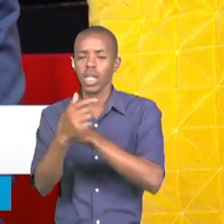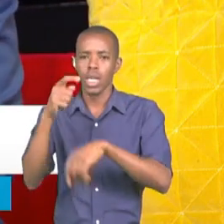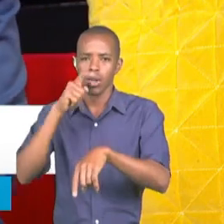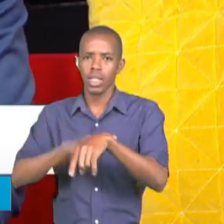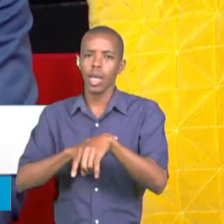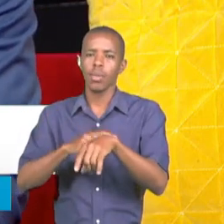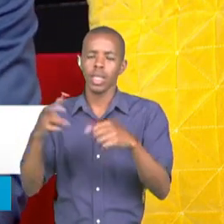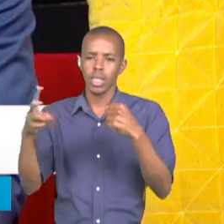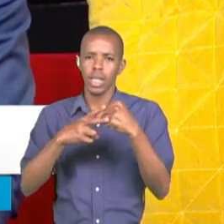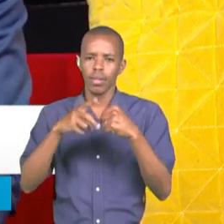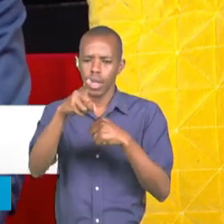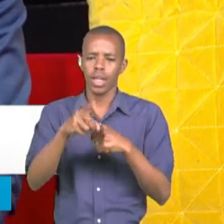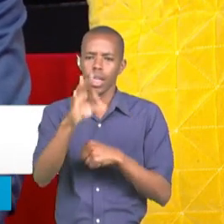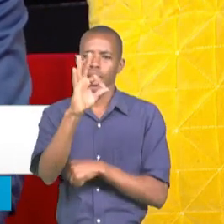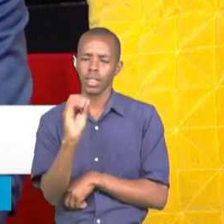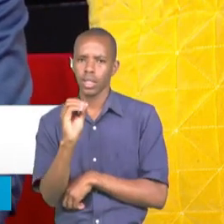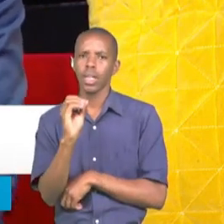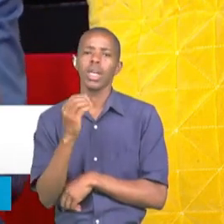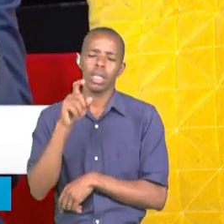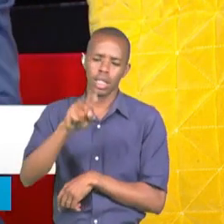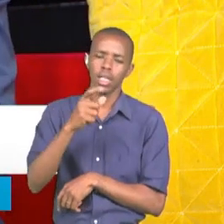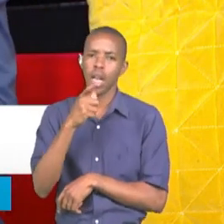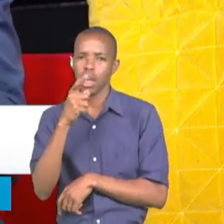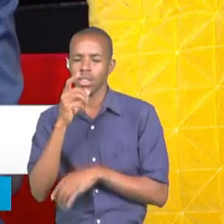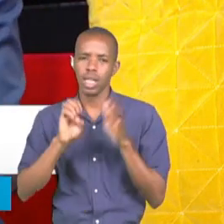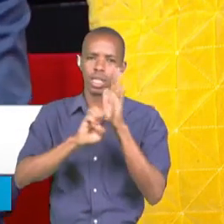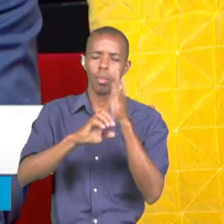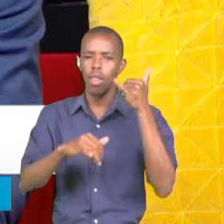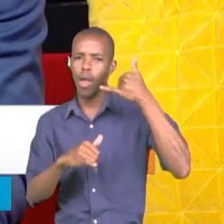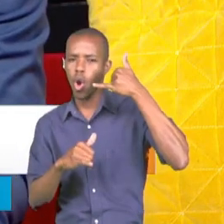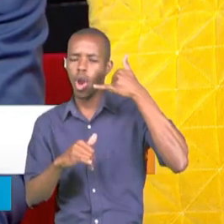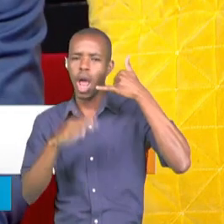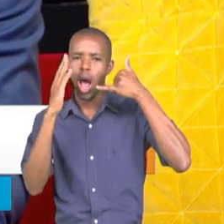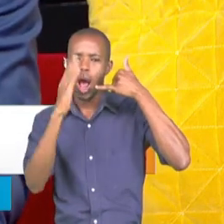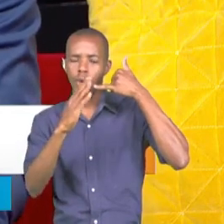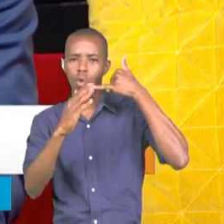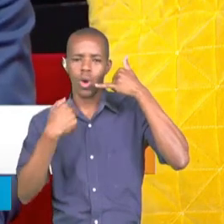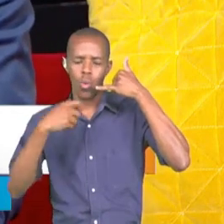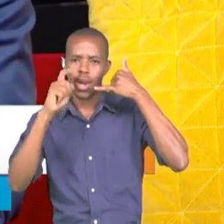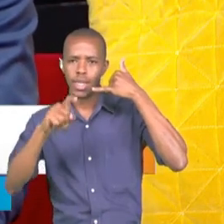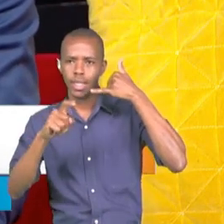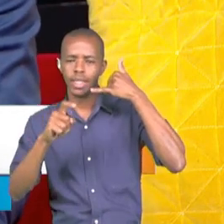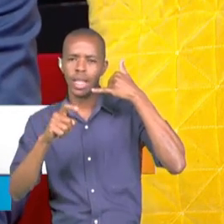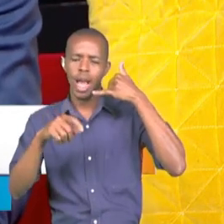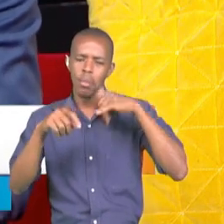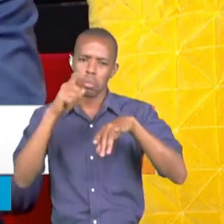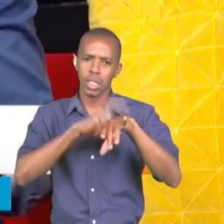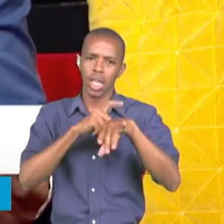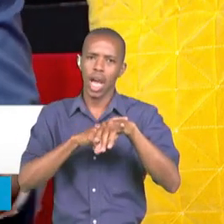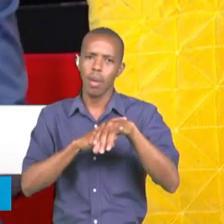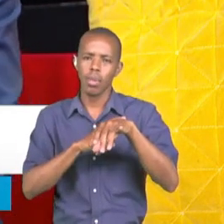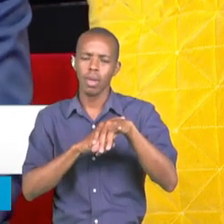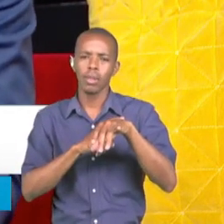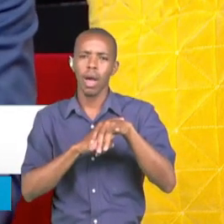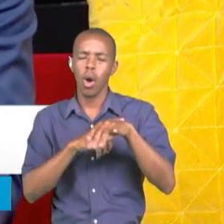They want you to deliver lunch today. So, for example, they call you, Chef, we need like around 50